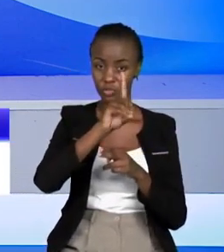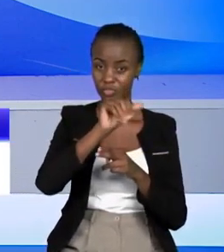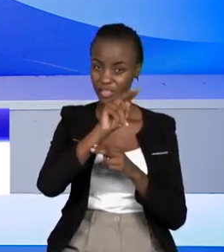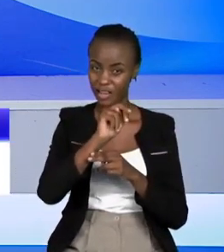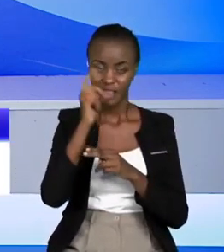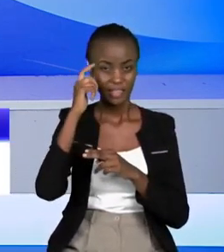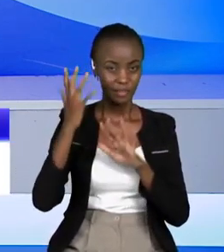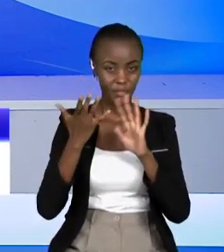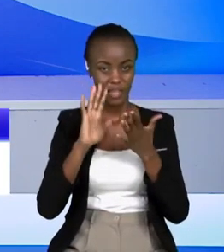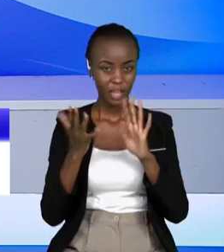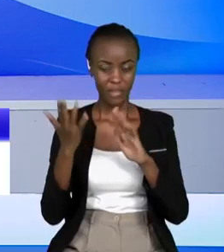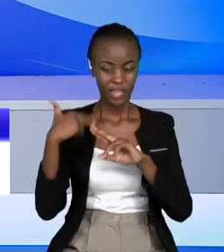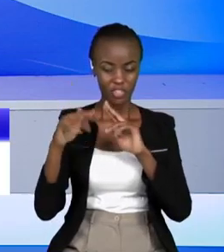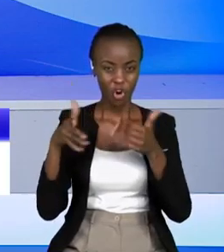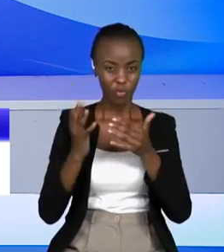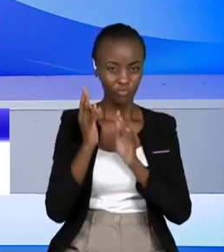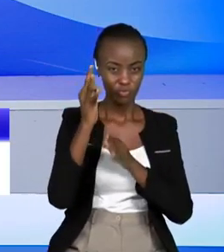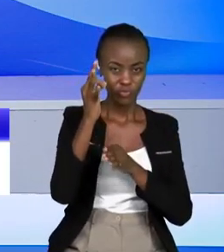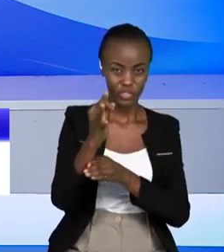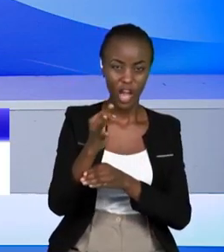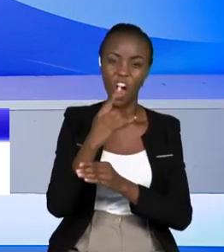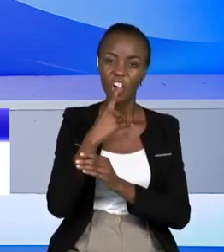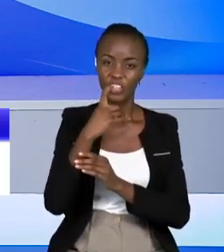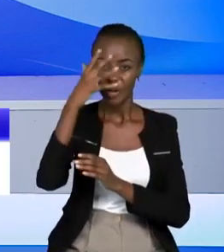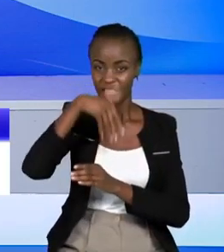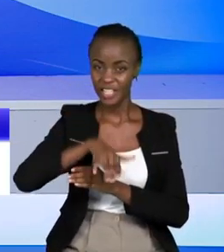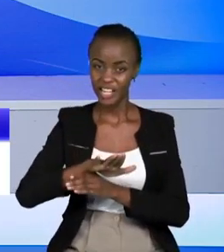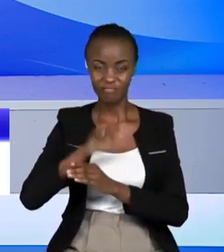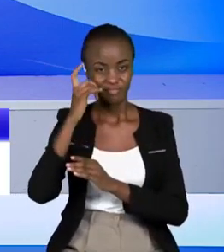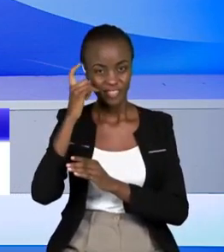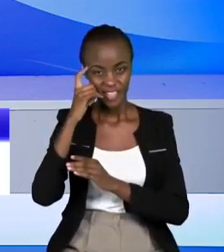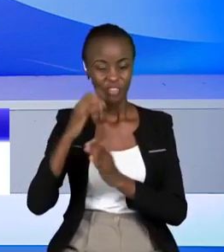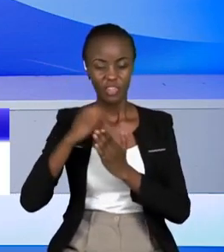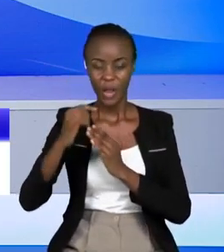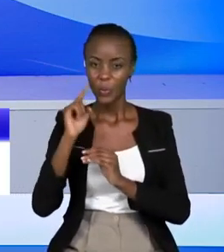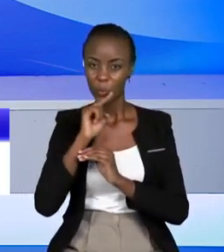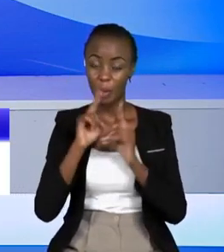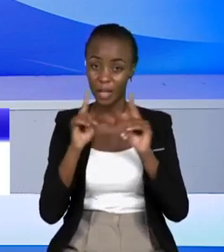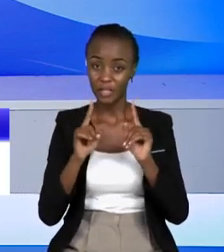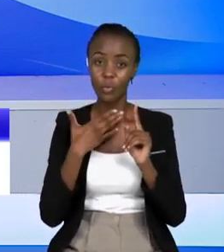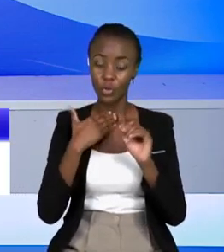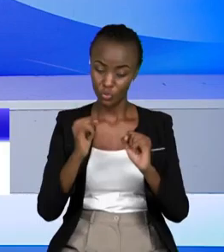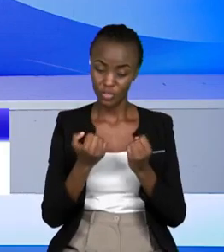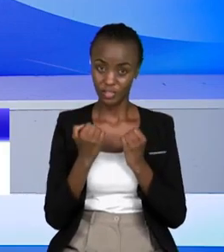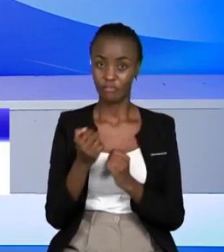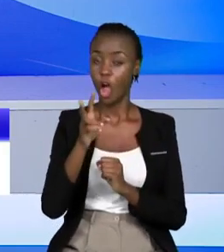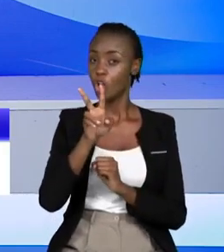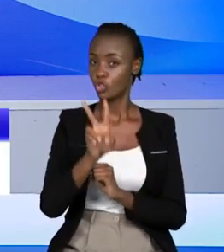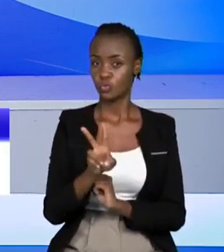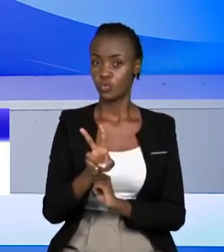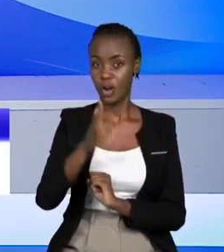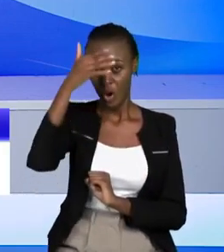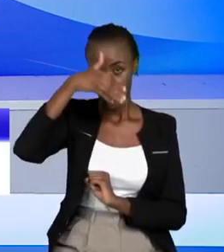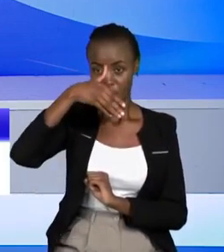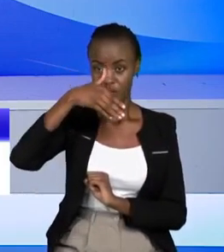bleak, but now scientists have outlandish plans to save the only two and the only one remaining, Najin and Fatu, both a female. Robert Ouma